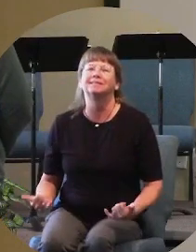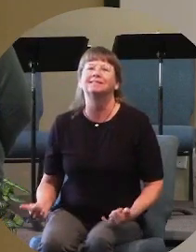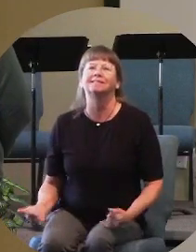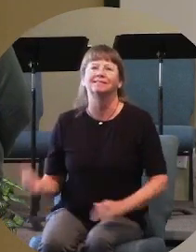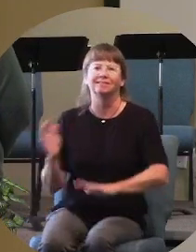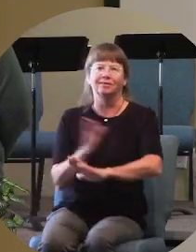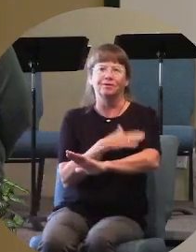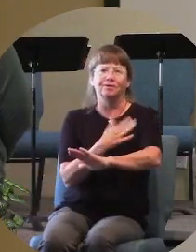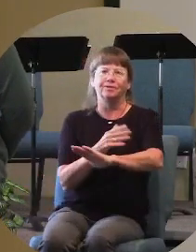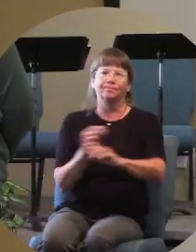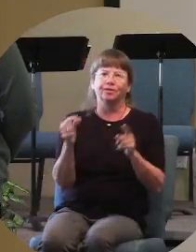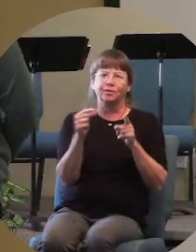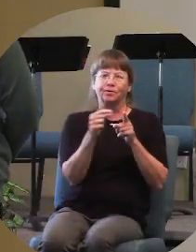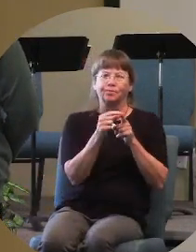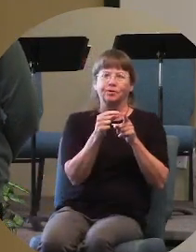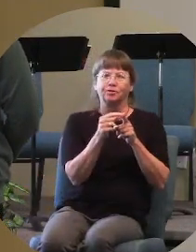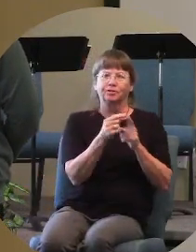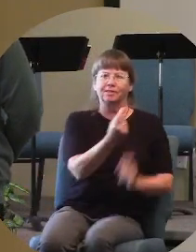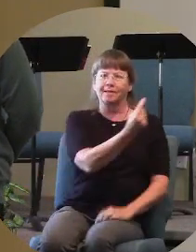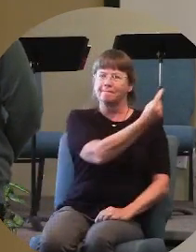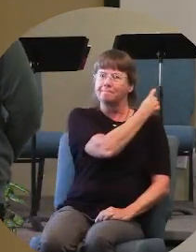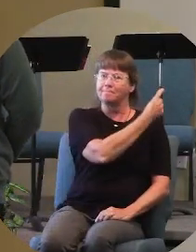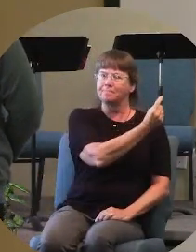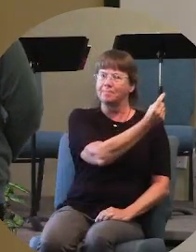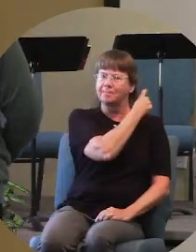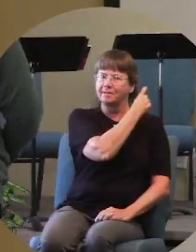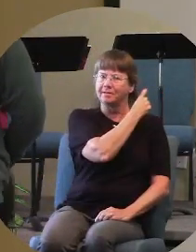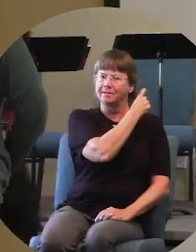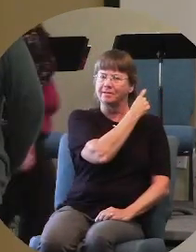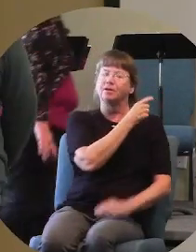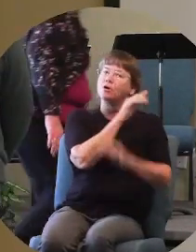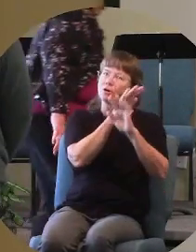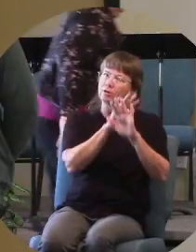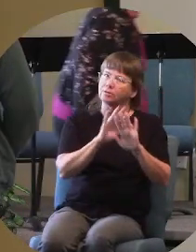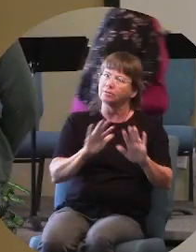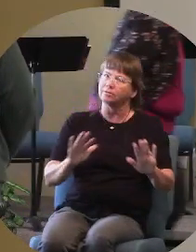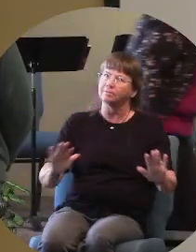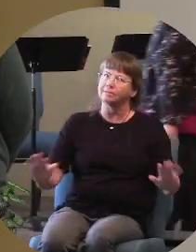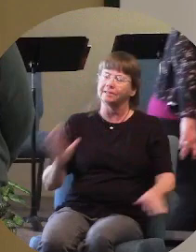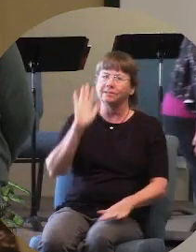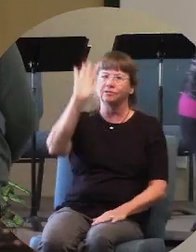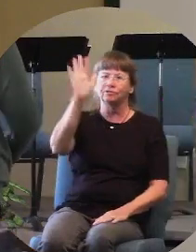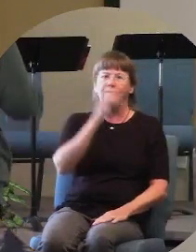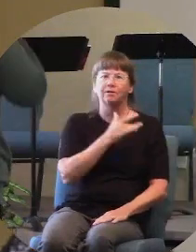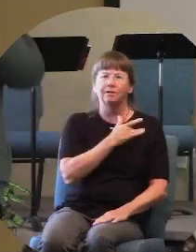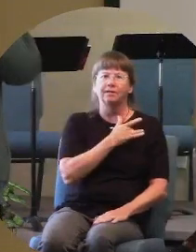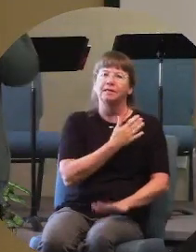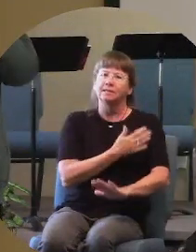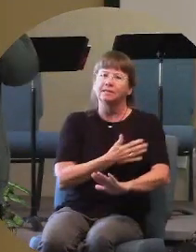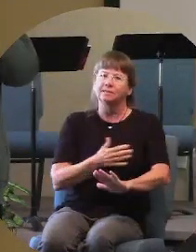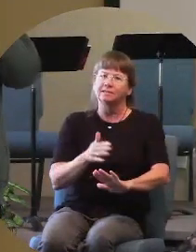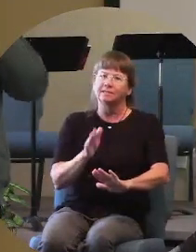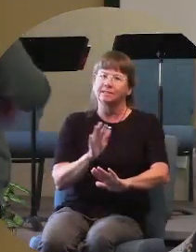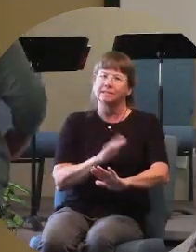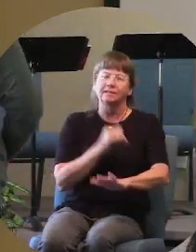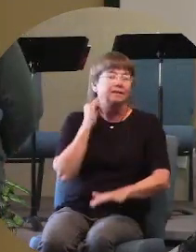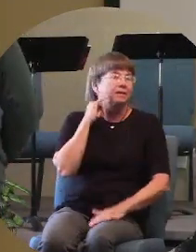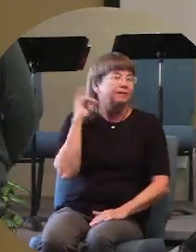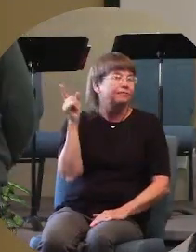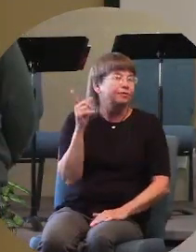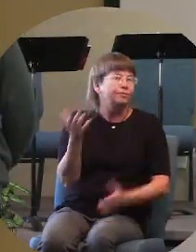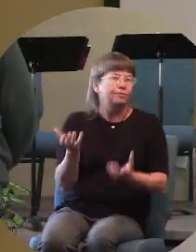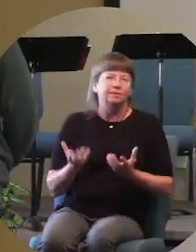Just ask that you quiet your heart. Sing if you feel like singing. But maybe do this too. Say,